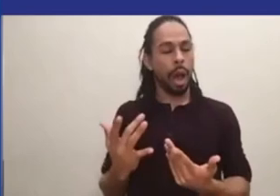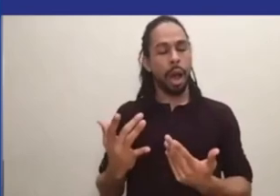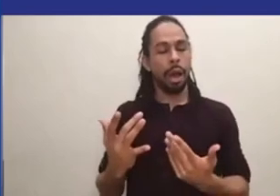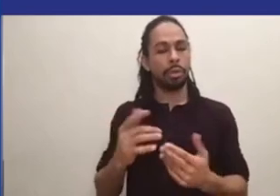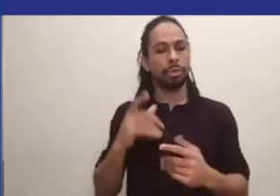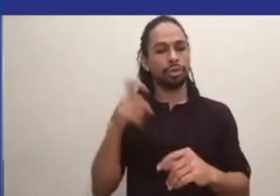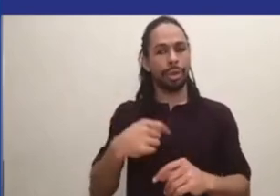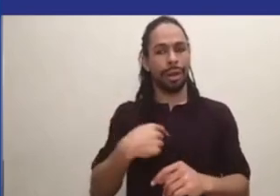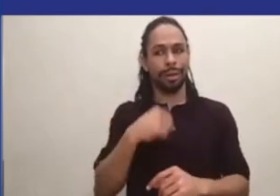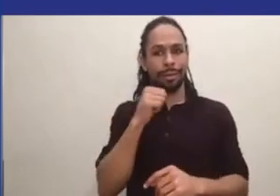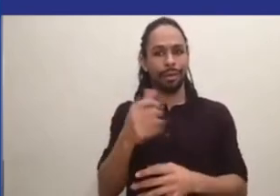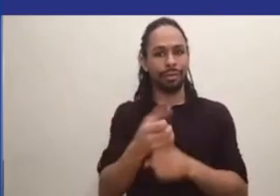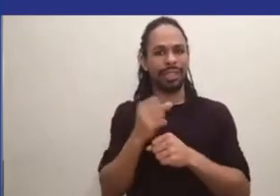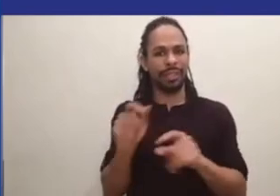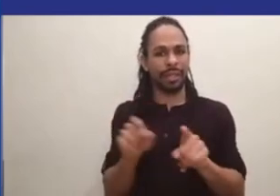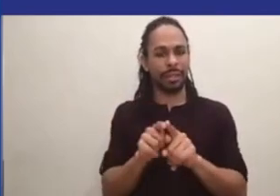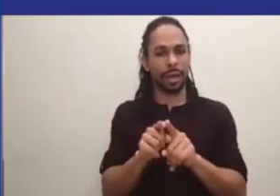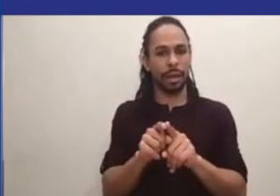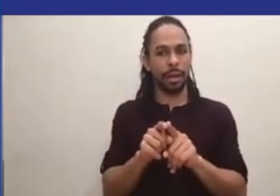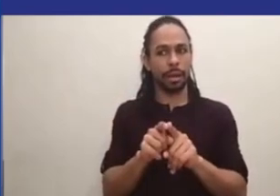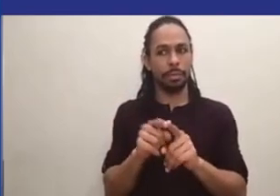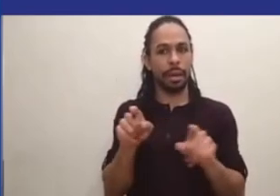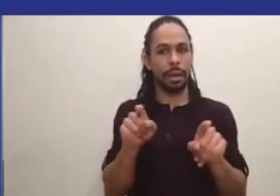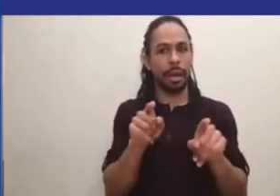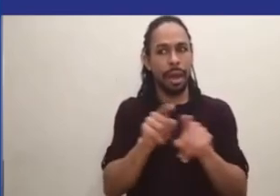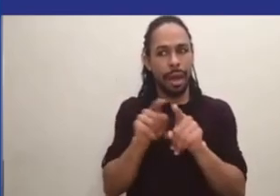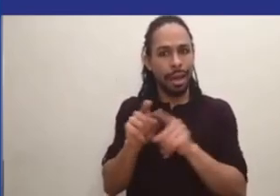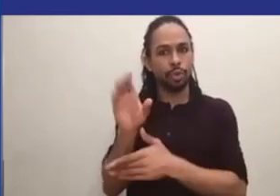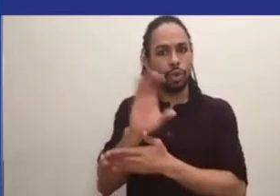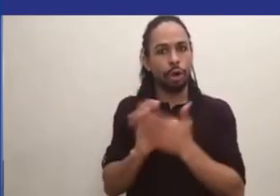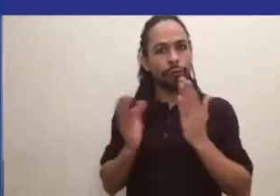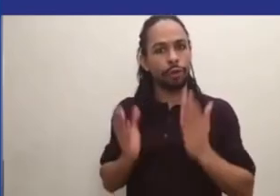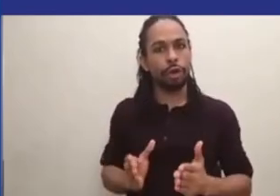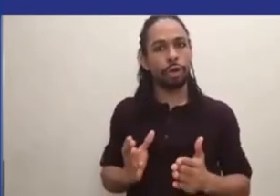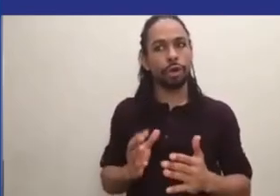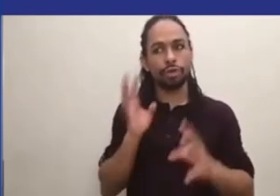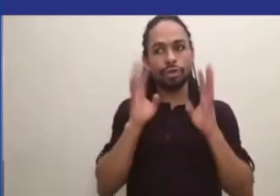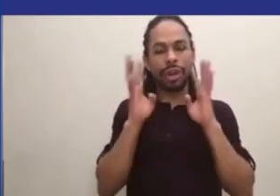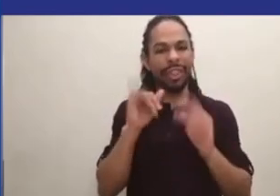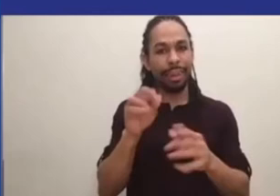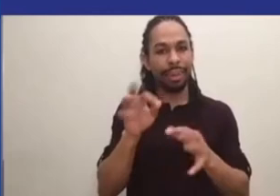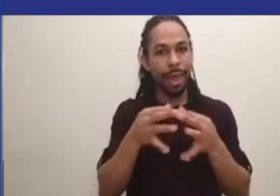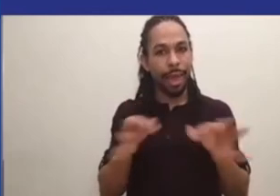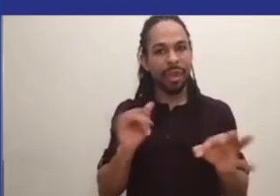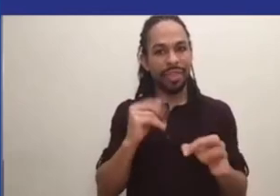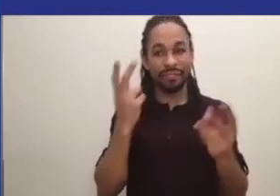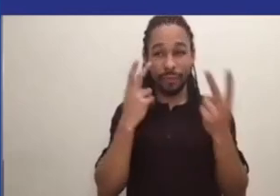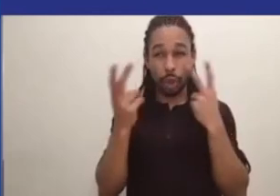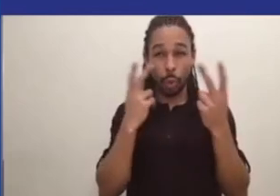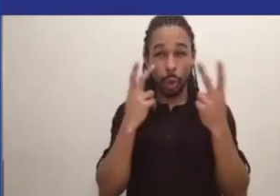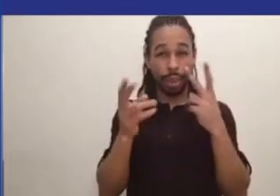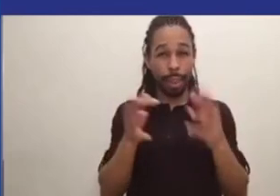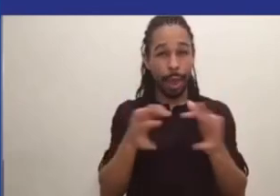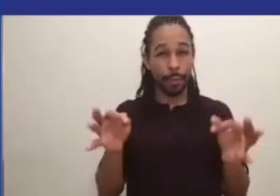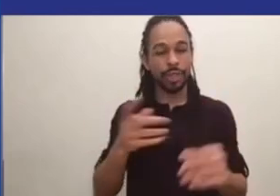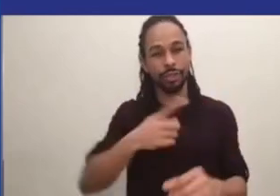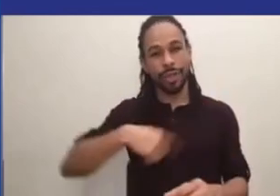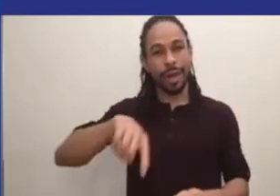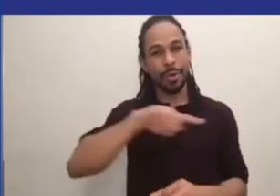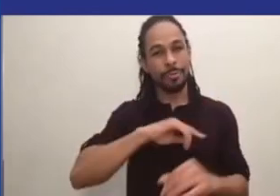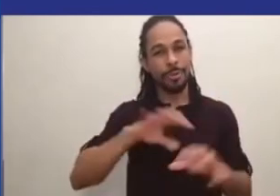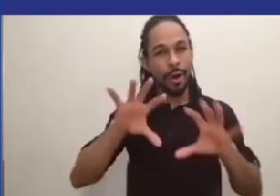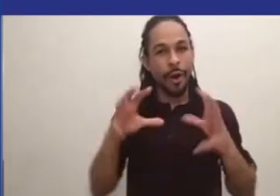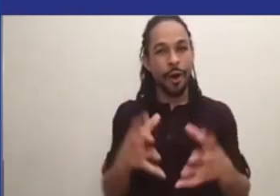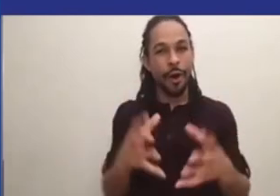the choreographer, you know, and creating the language, right, the visual language that we all are